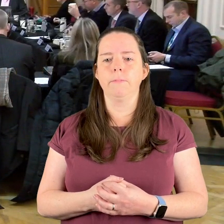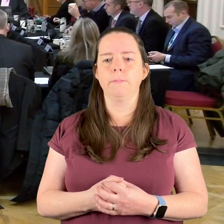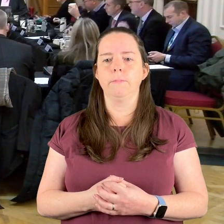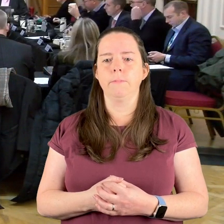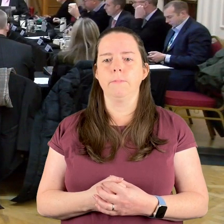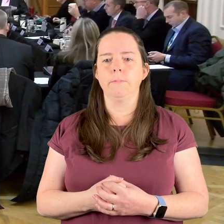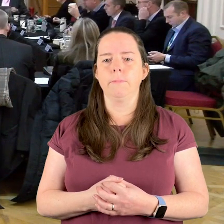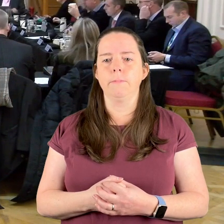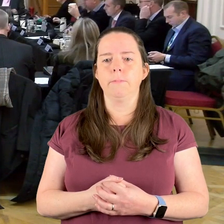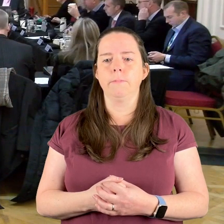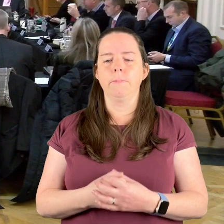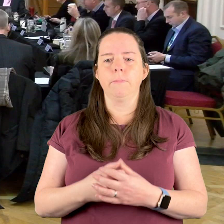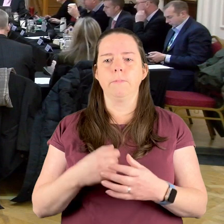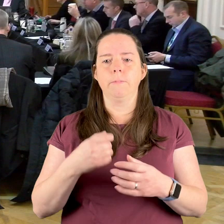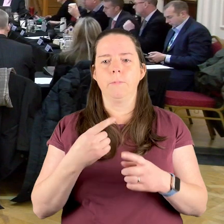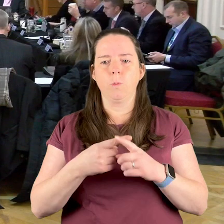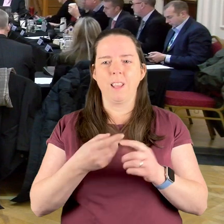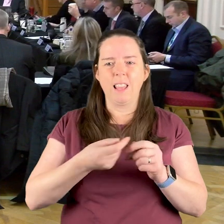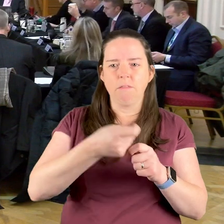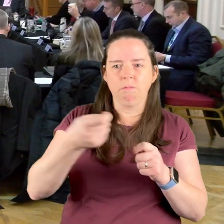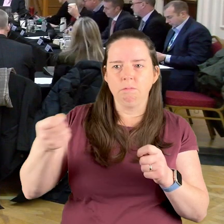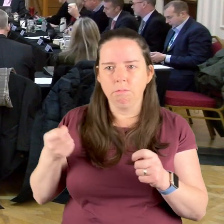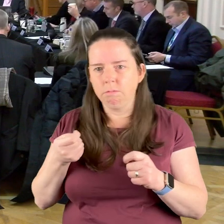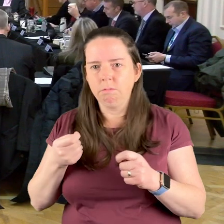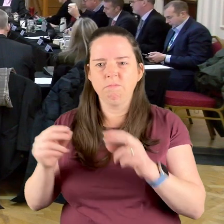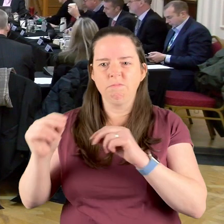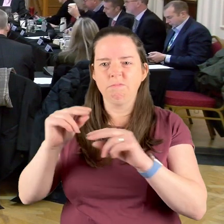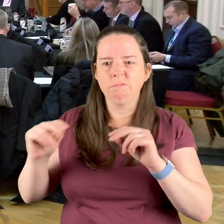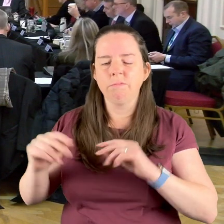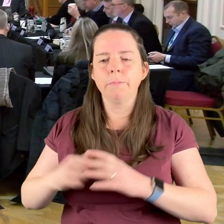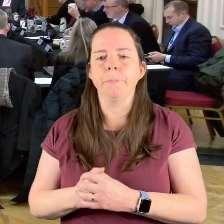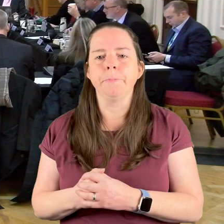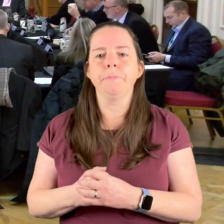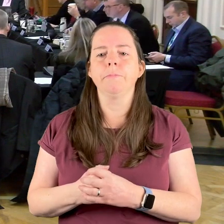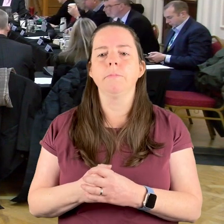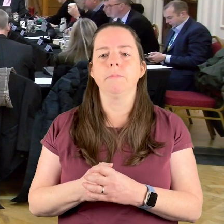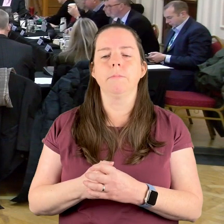Thank you. So, I'm going to use this quickly to give you some overview.